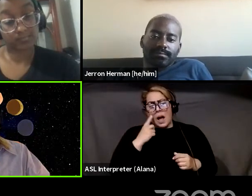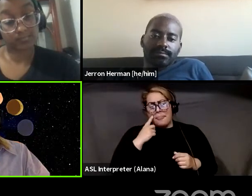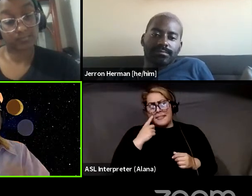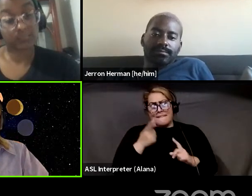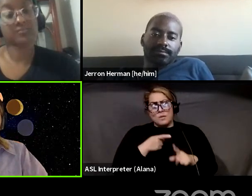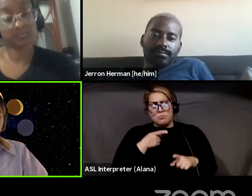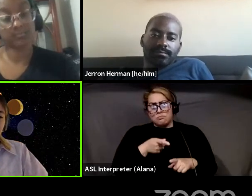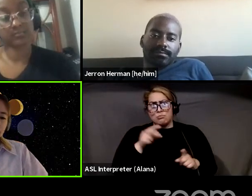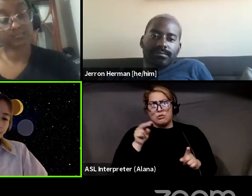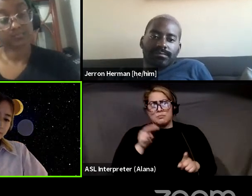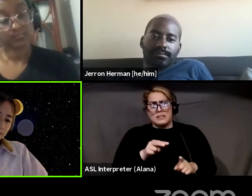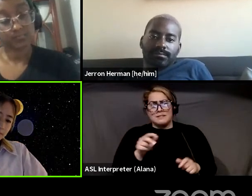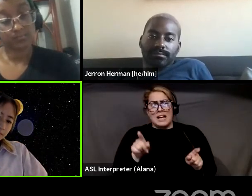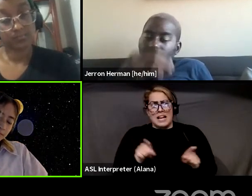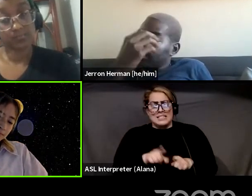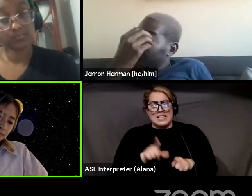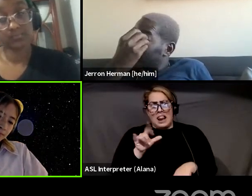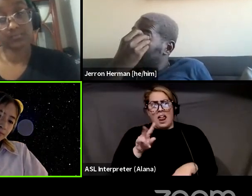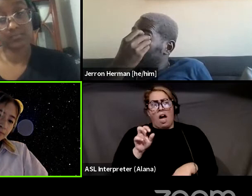perspective.